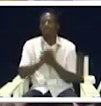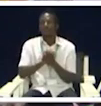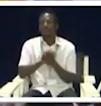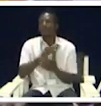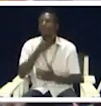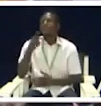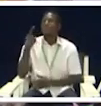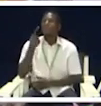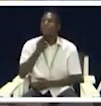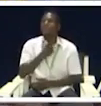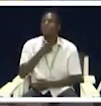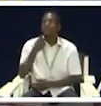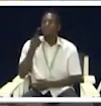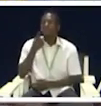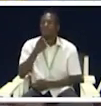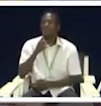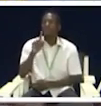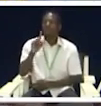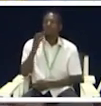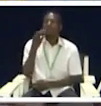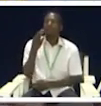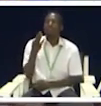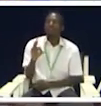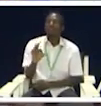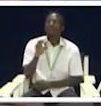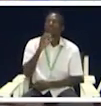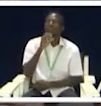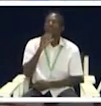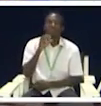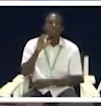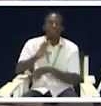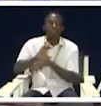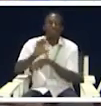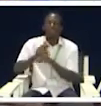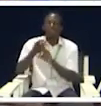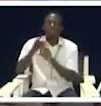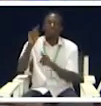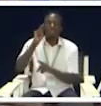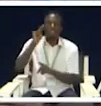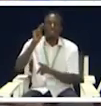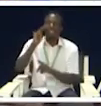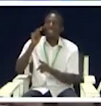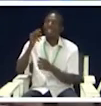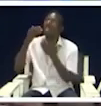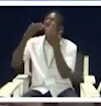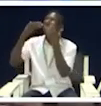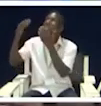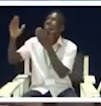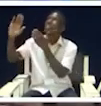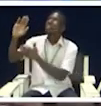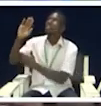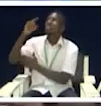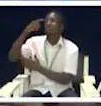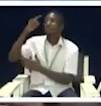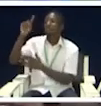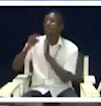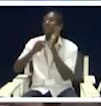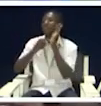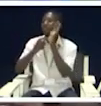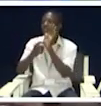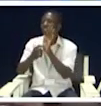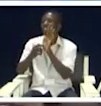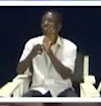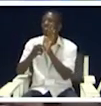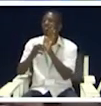Pastor Mantami, one of the triumphant elders from Nigeria, is thanking God for the manifestations of the